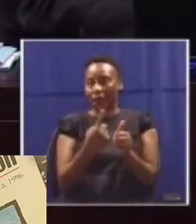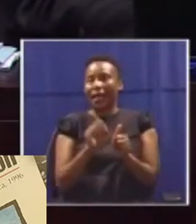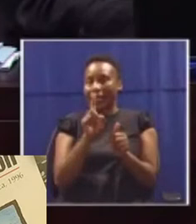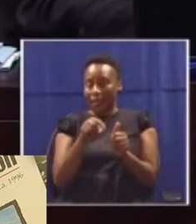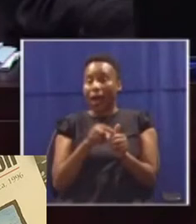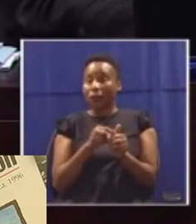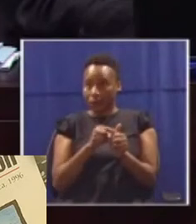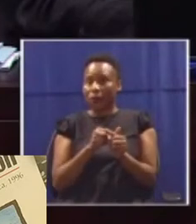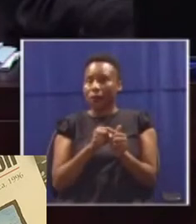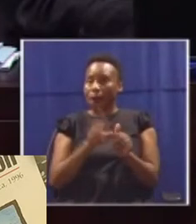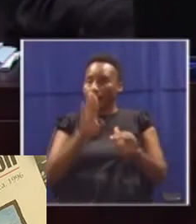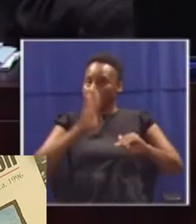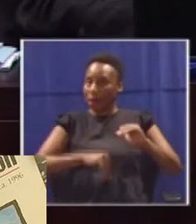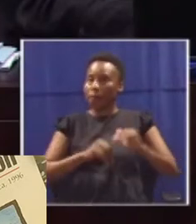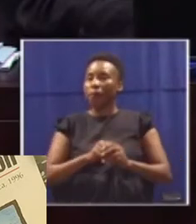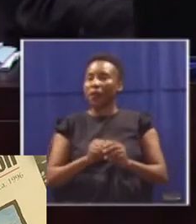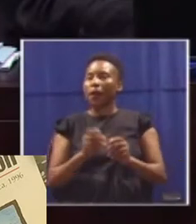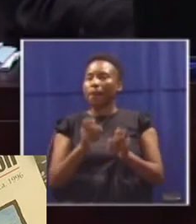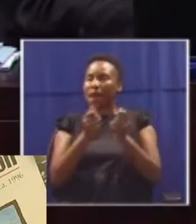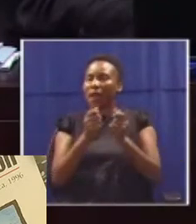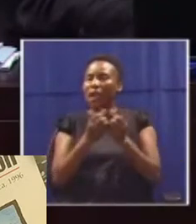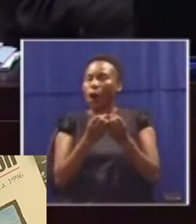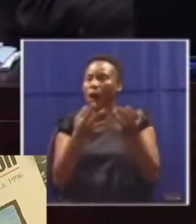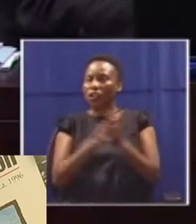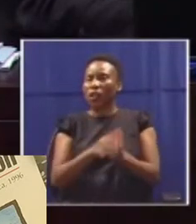a fine not exceeding